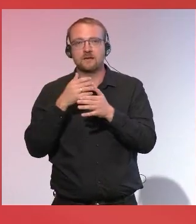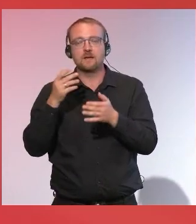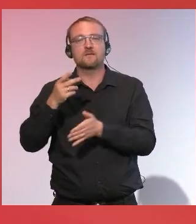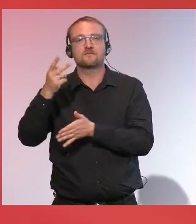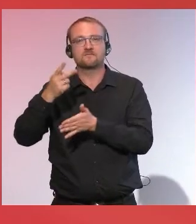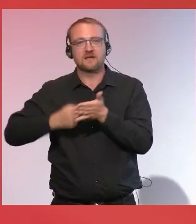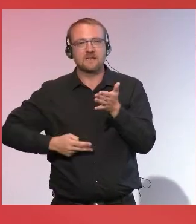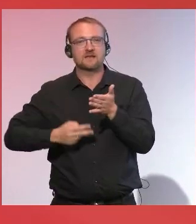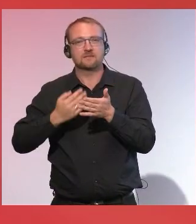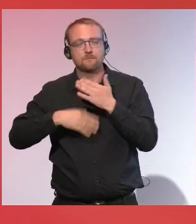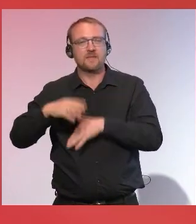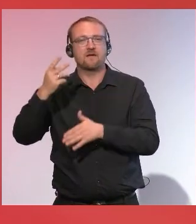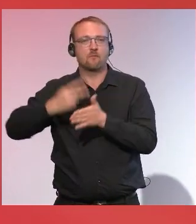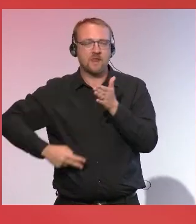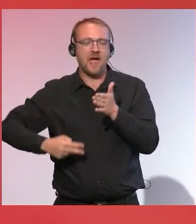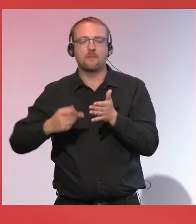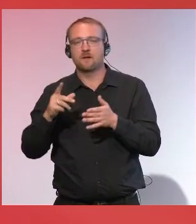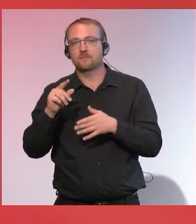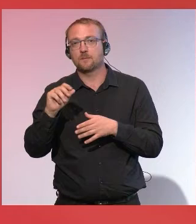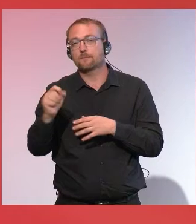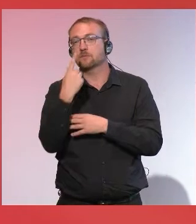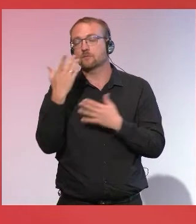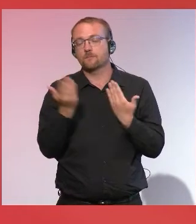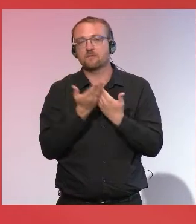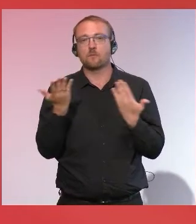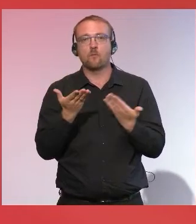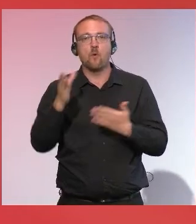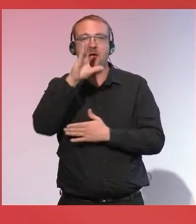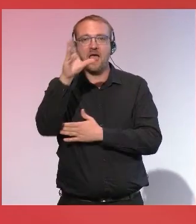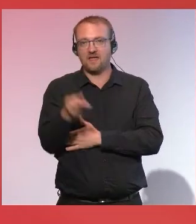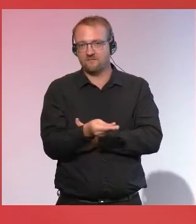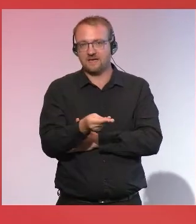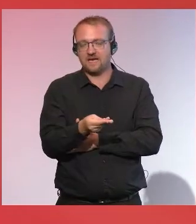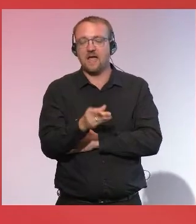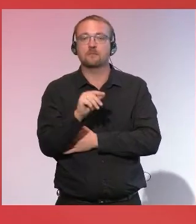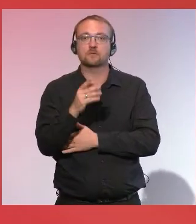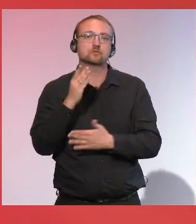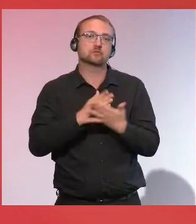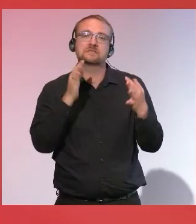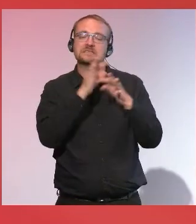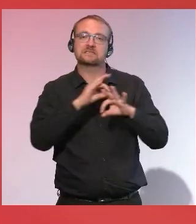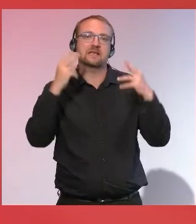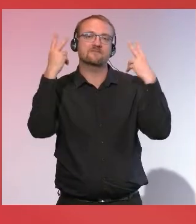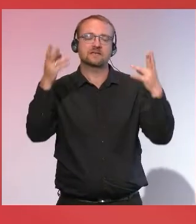crisis. And it's very important that the health sector is on board presenting the health argument for these measures,